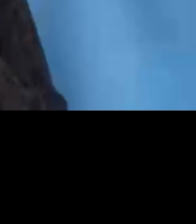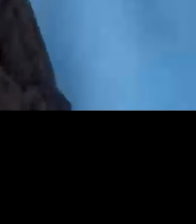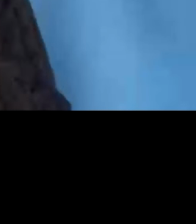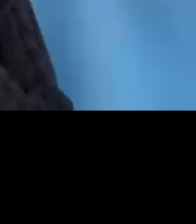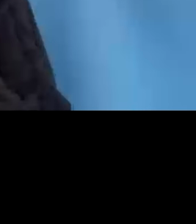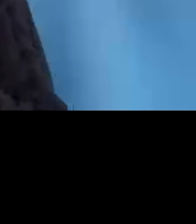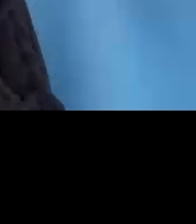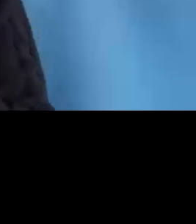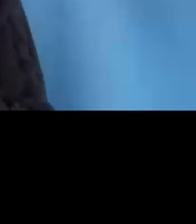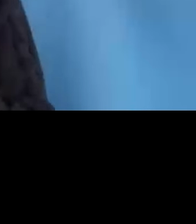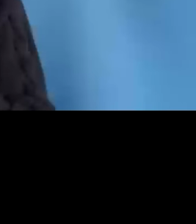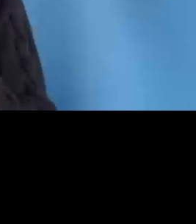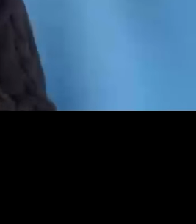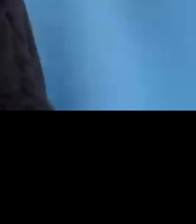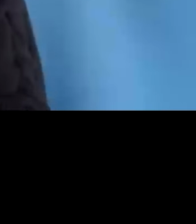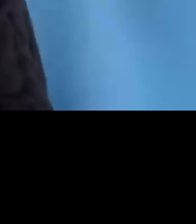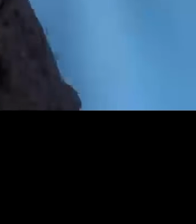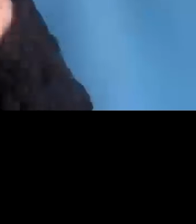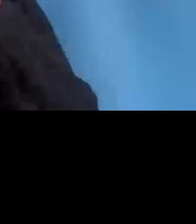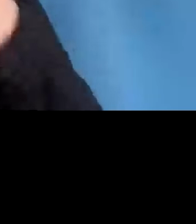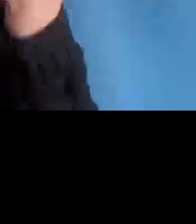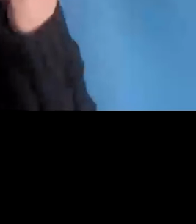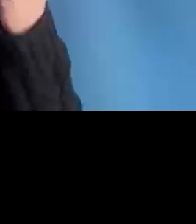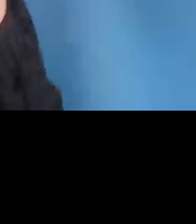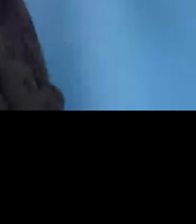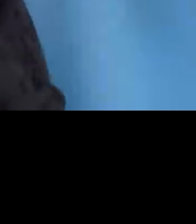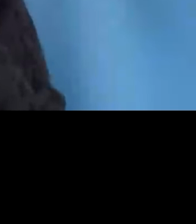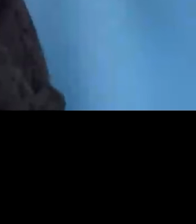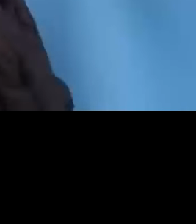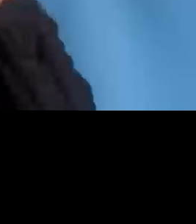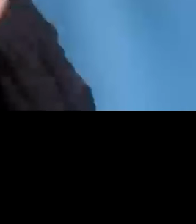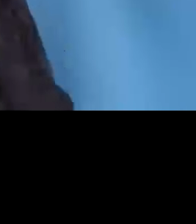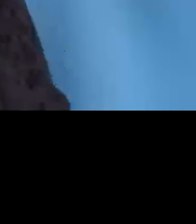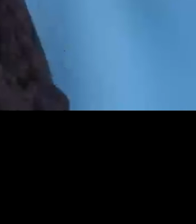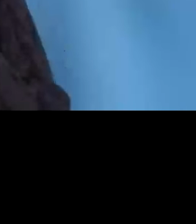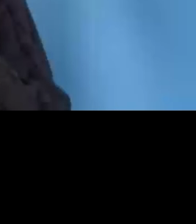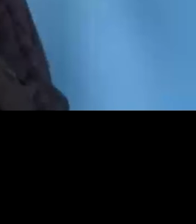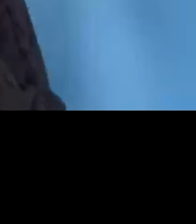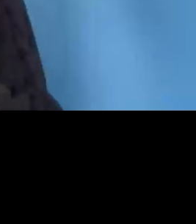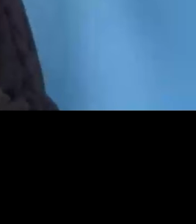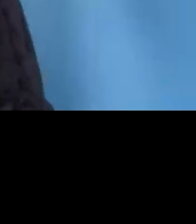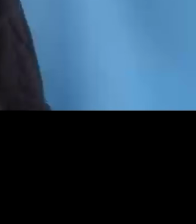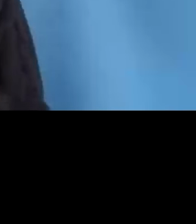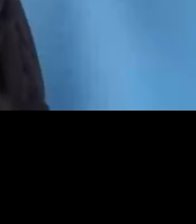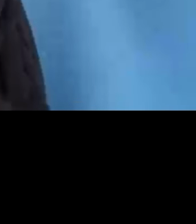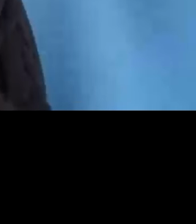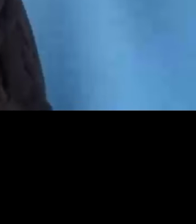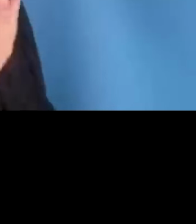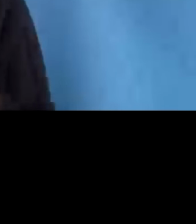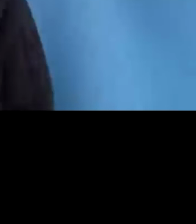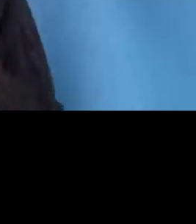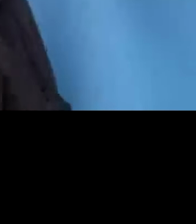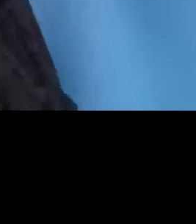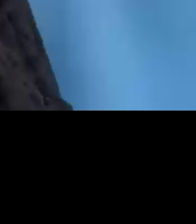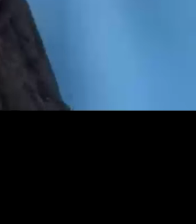we dive in, I would like to take a moment to set the tone and do a little bit of housekeeping for how we'll engage together today. We are recording